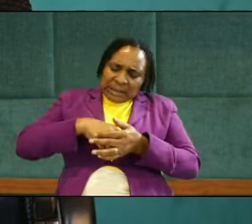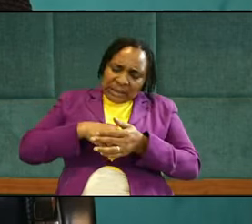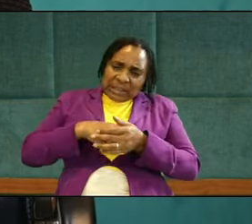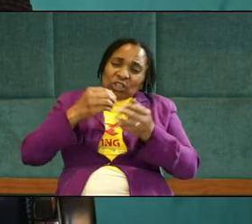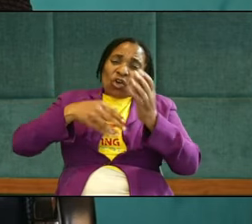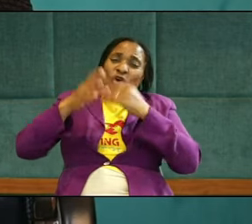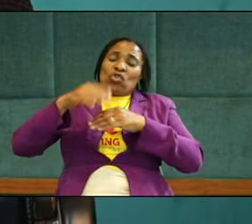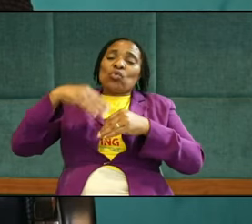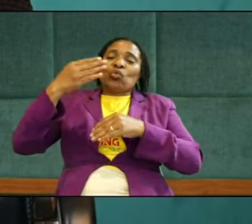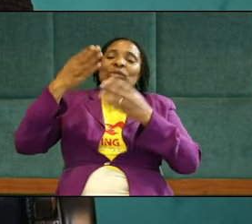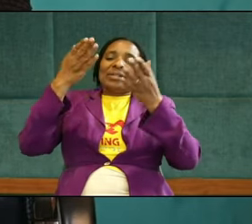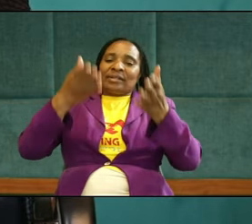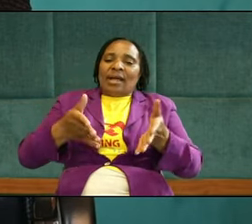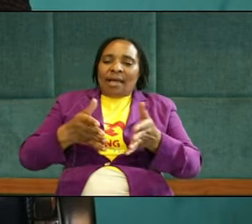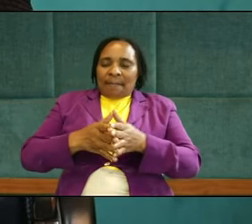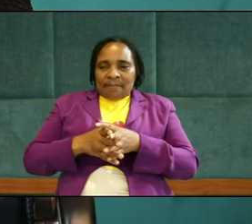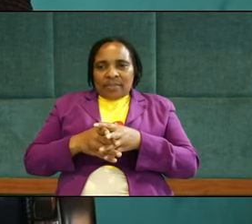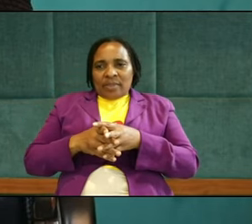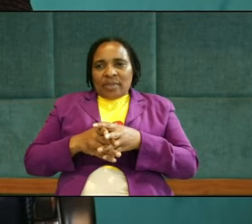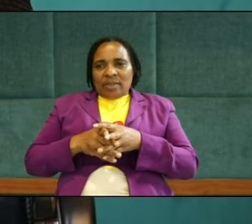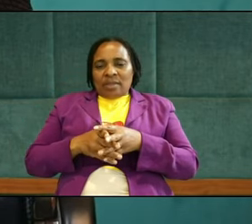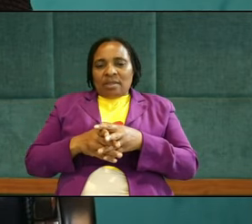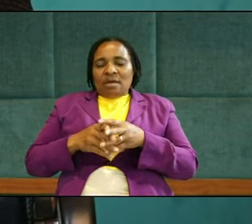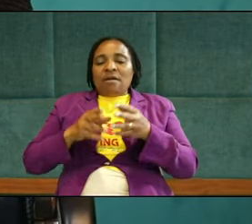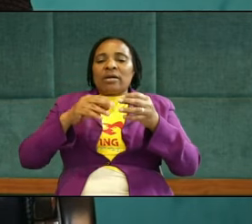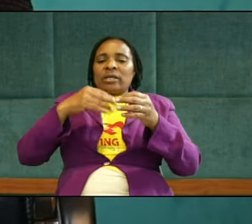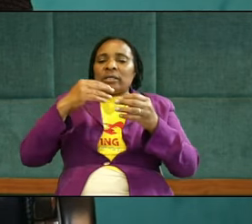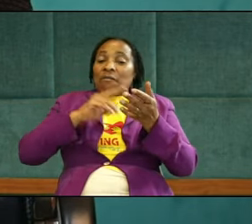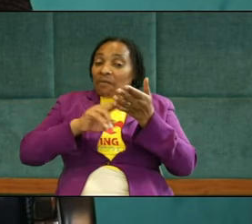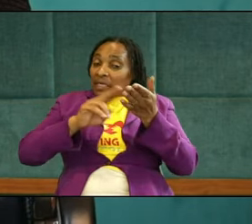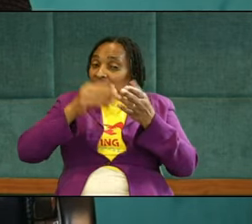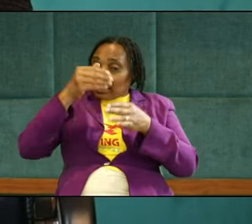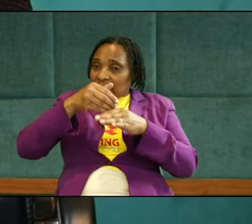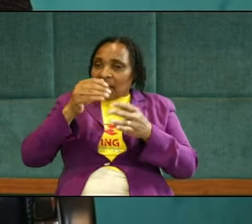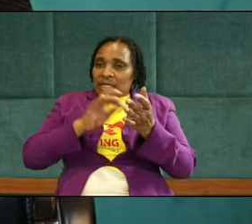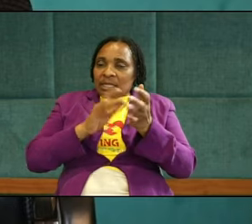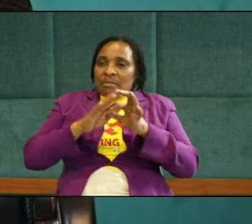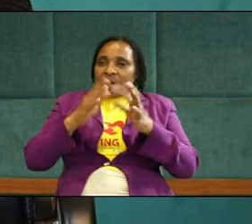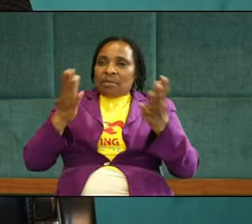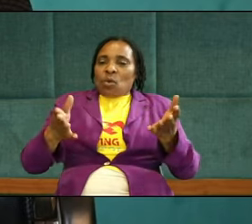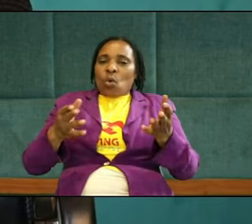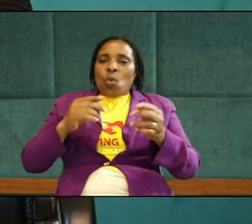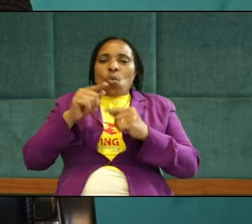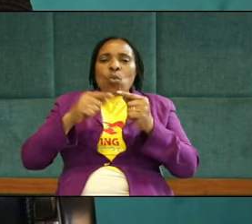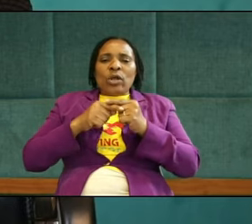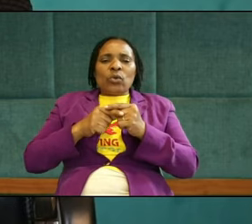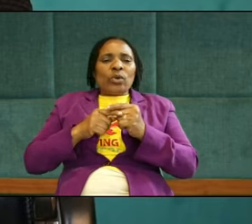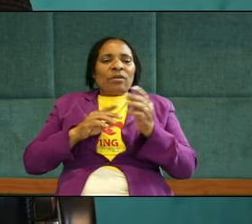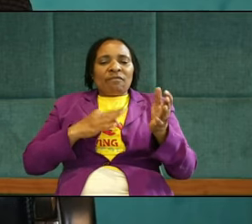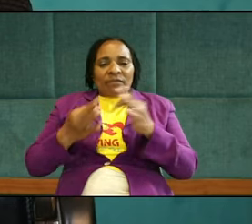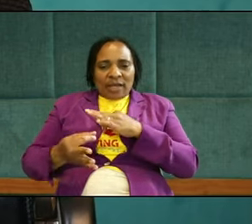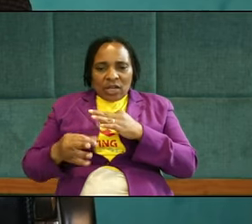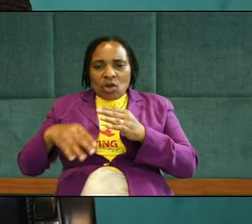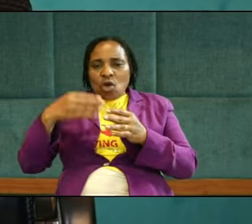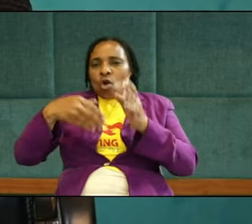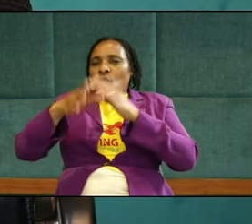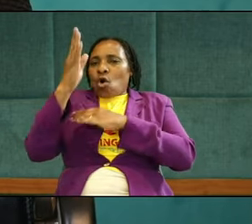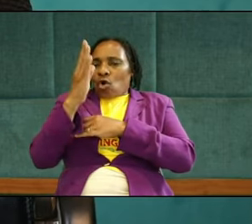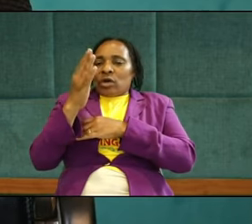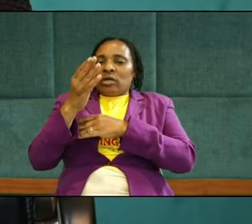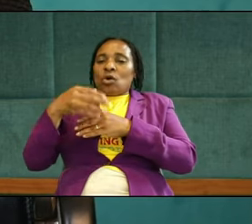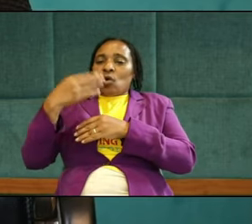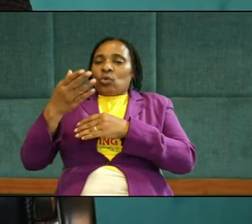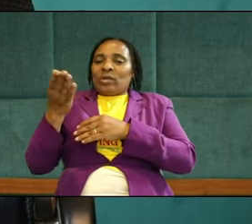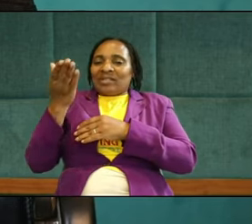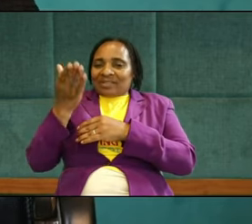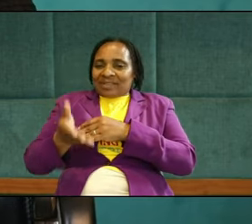God is always there. There's a verse in the Bible, I'm not sure, that says when we stumble, God is always there to ready to